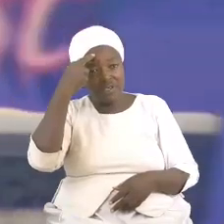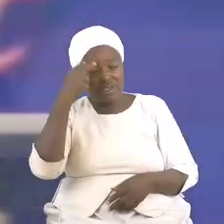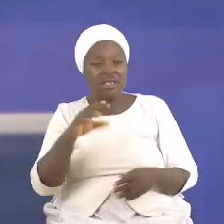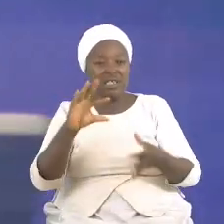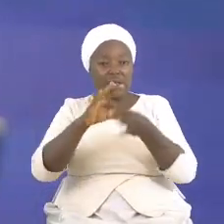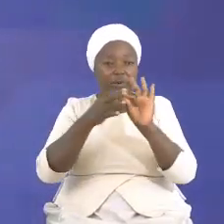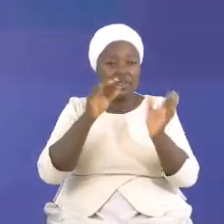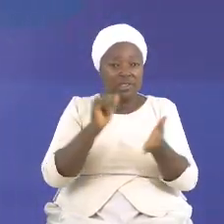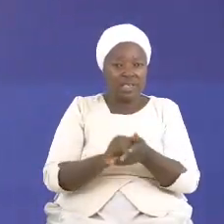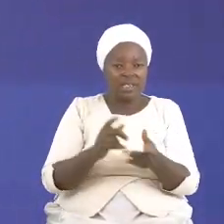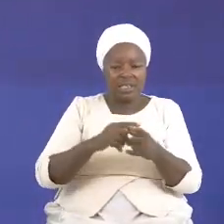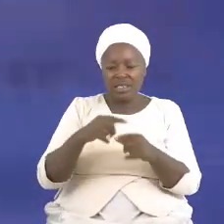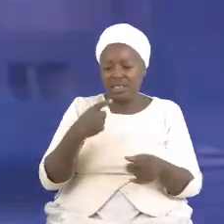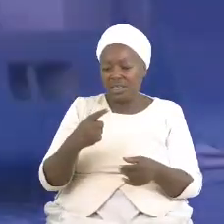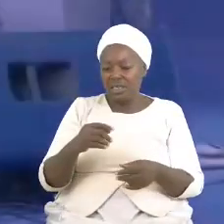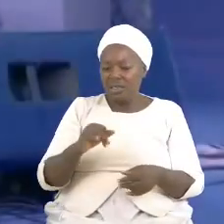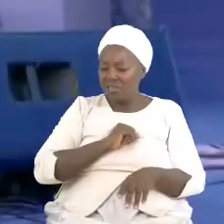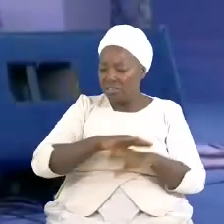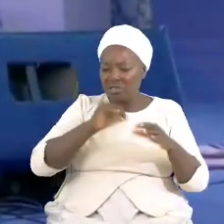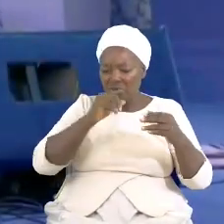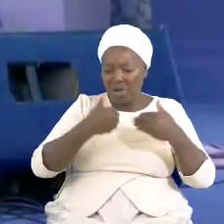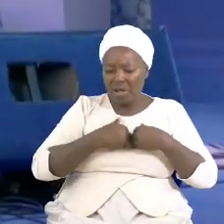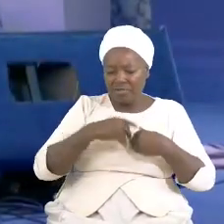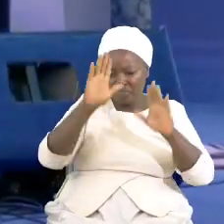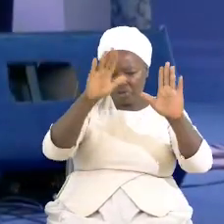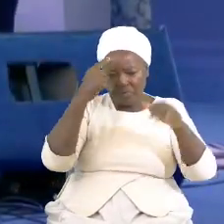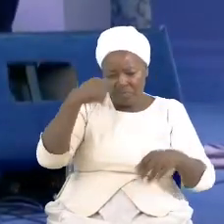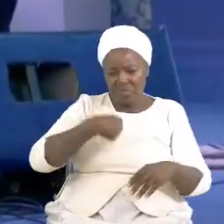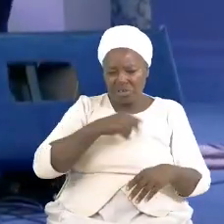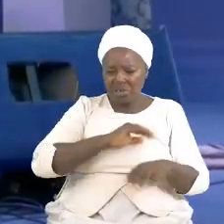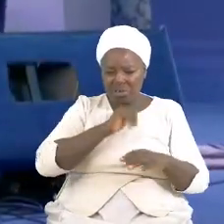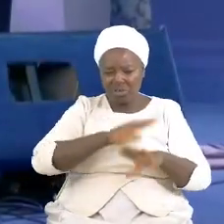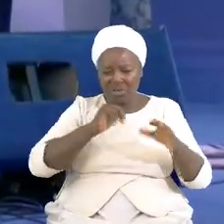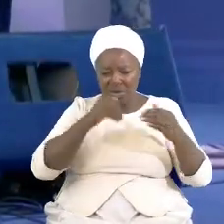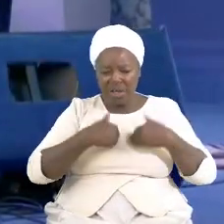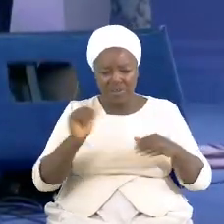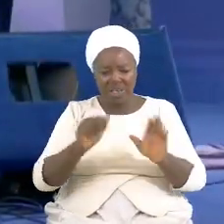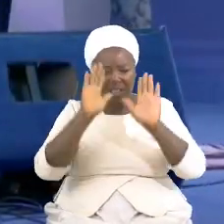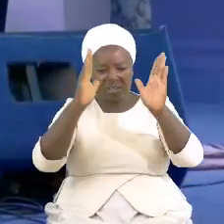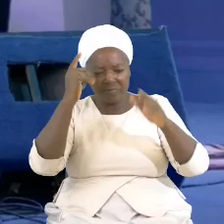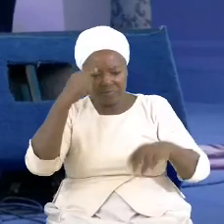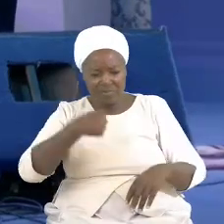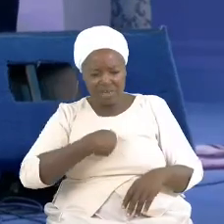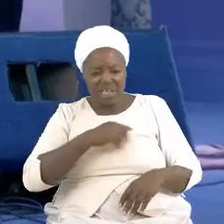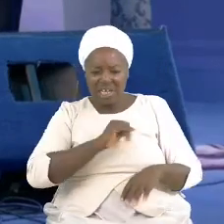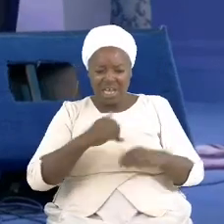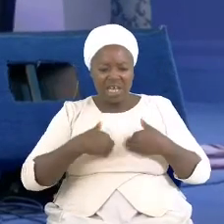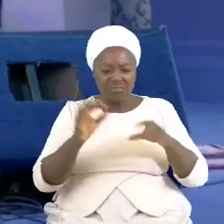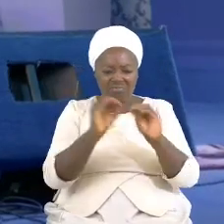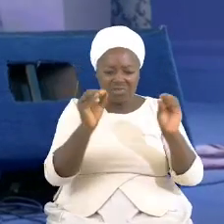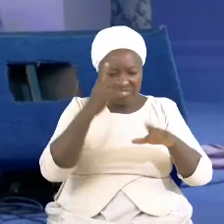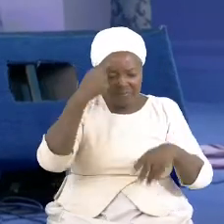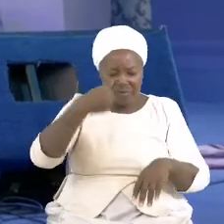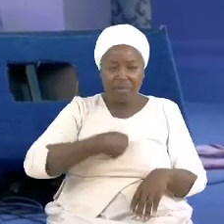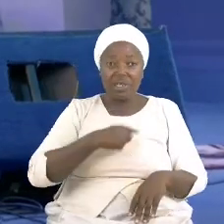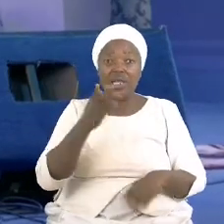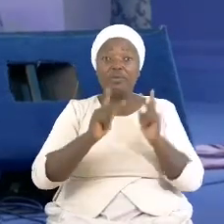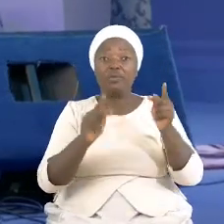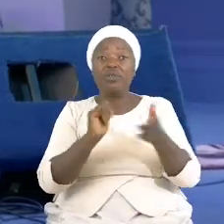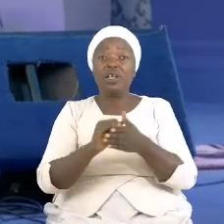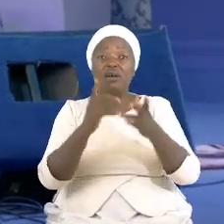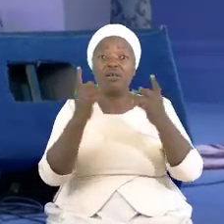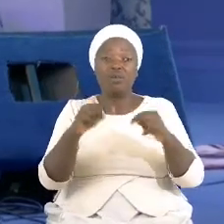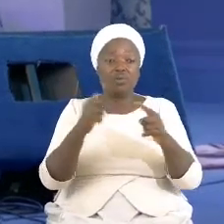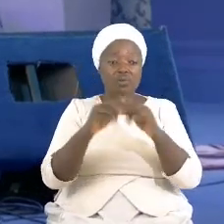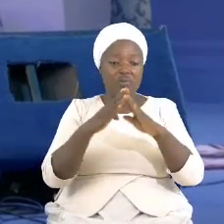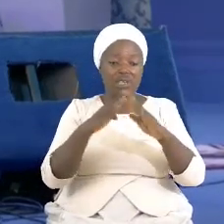me, he has no attention for me, he has nothing for me. There are people that come to meetings like